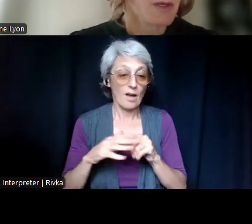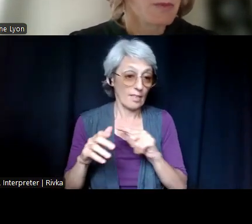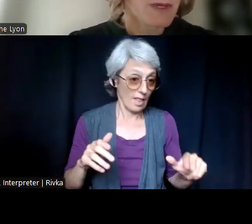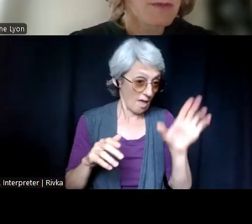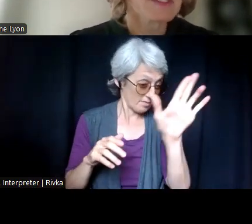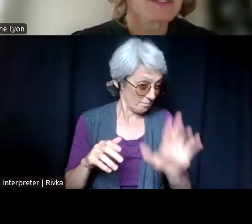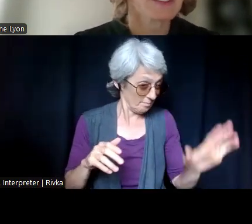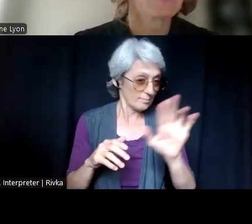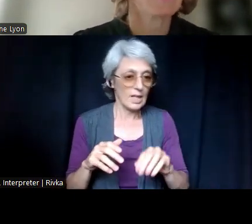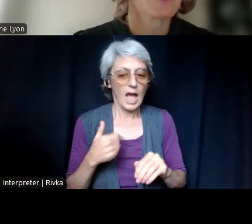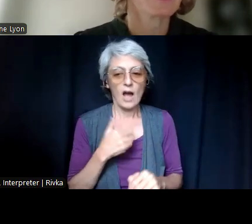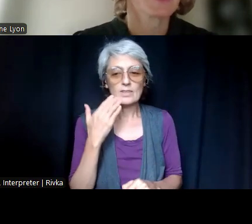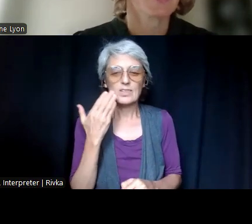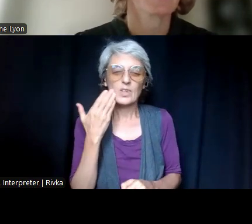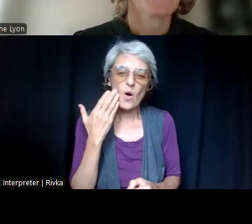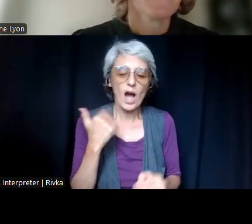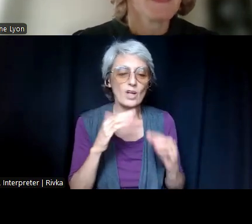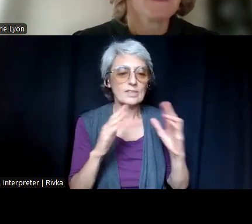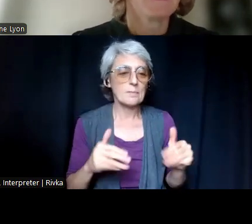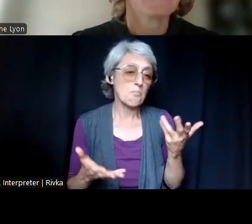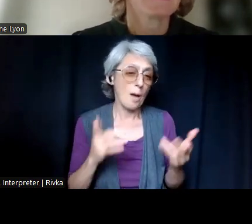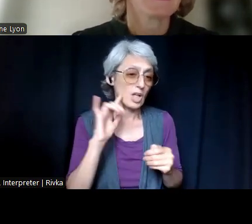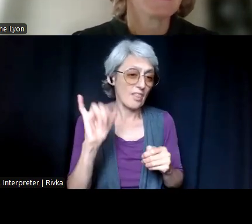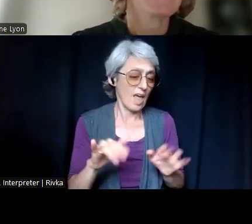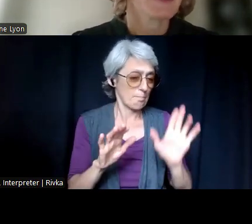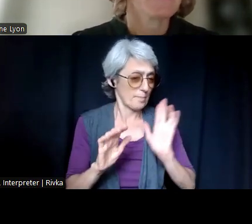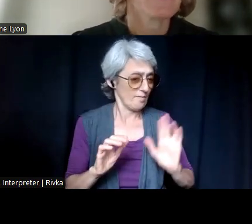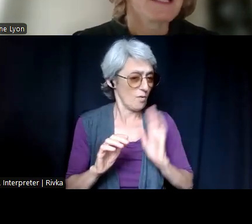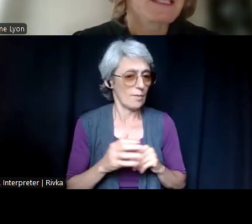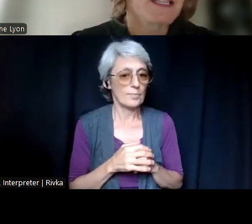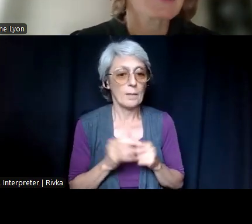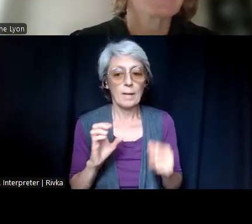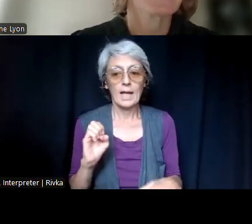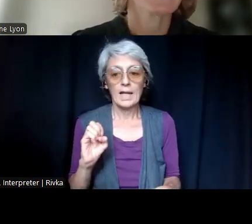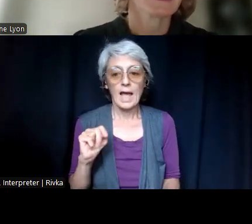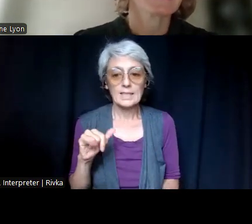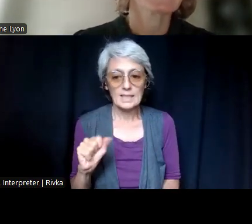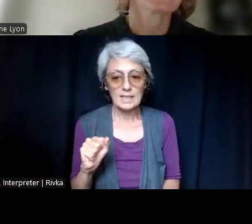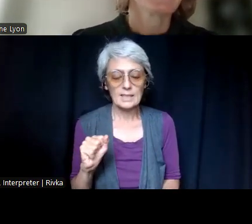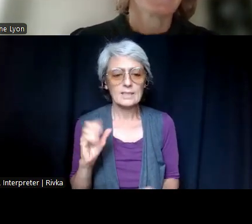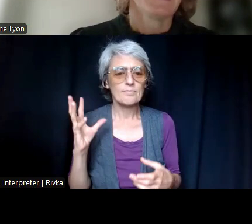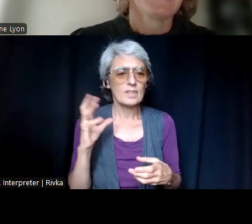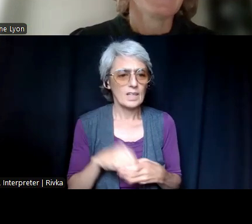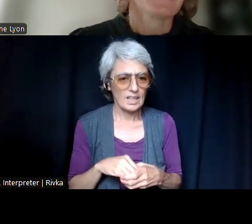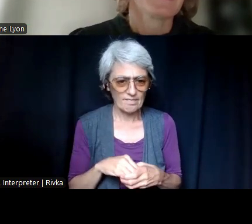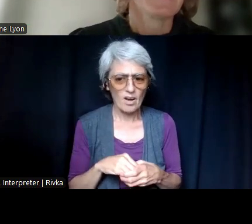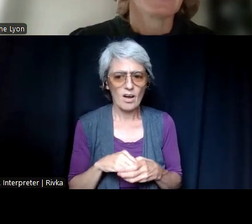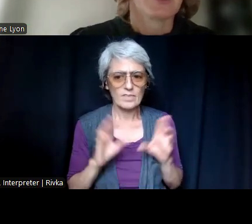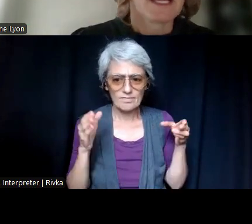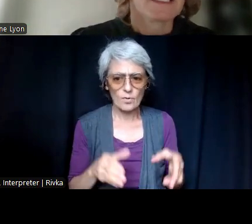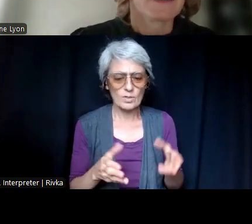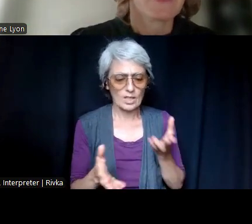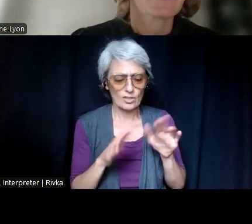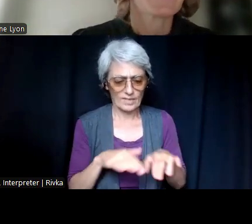system, probably looked like before. So many entities very invested in serving kids,